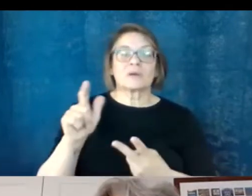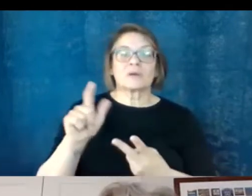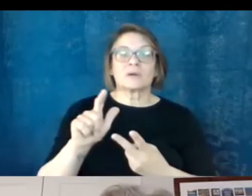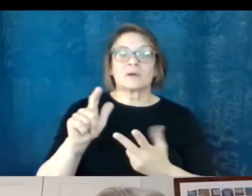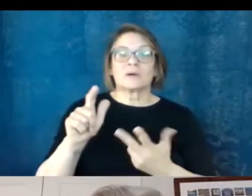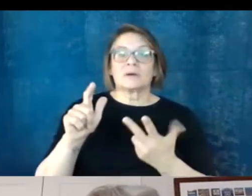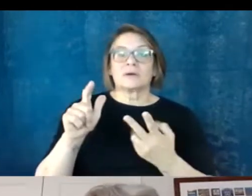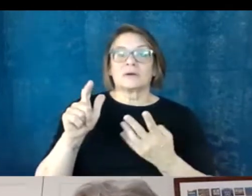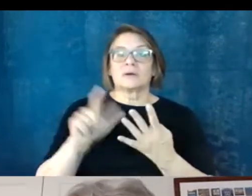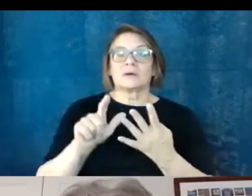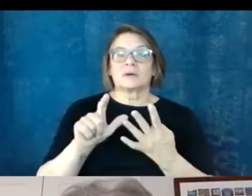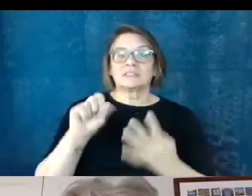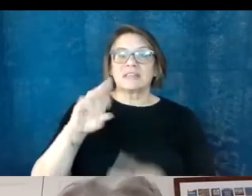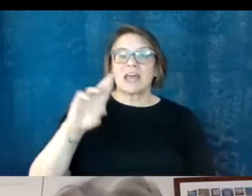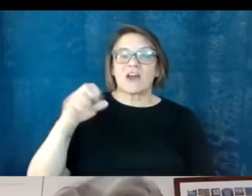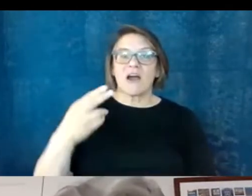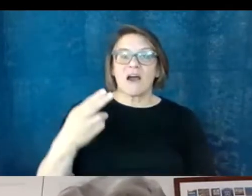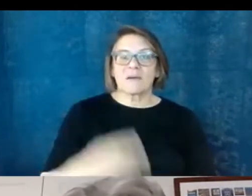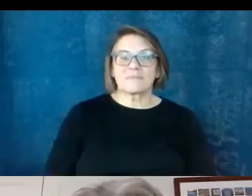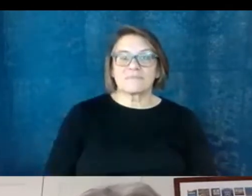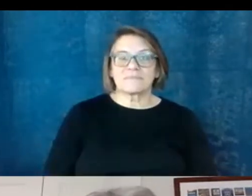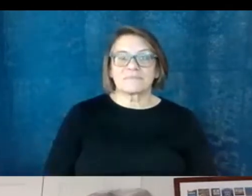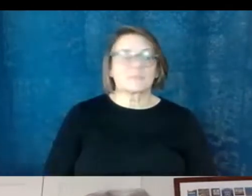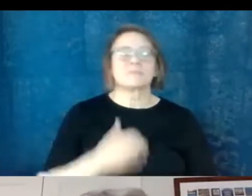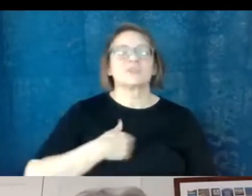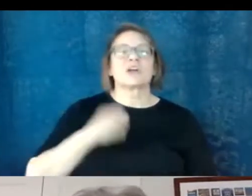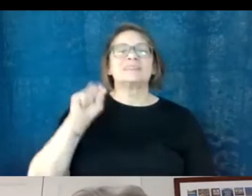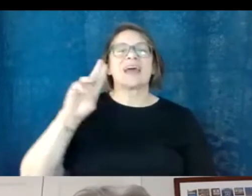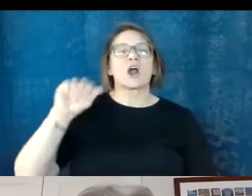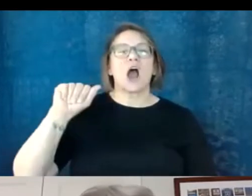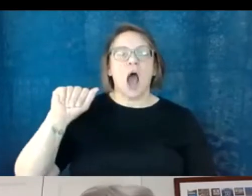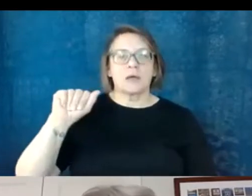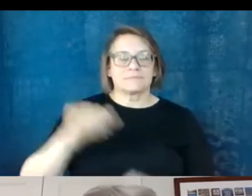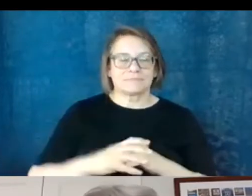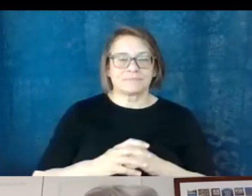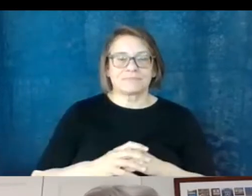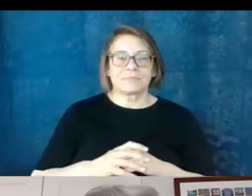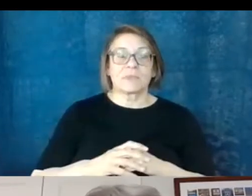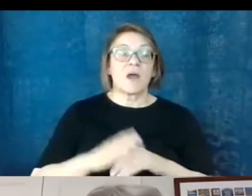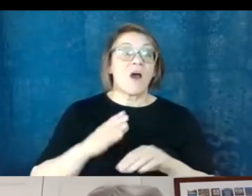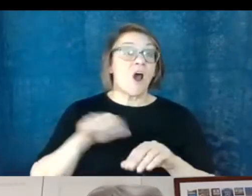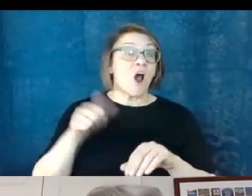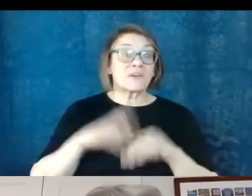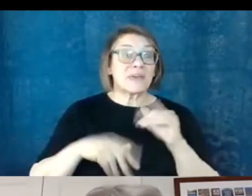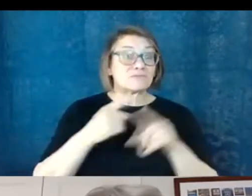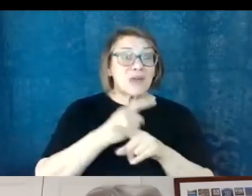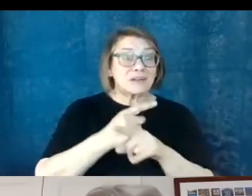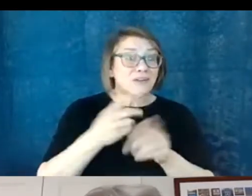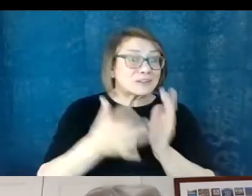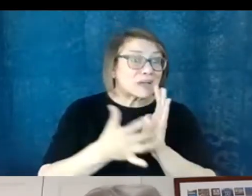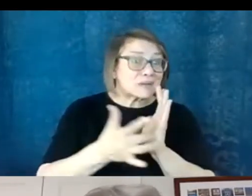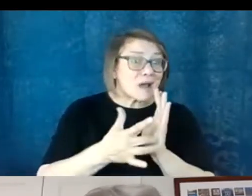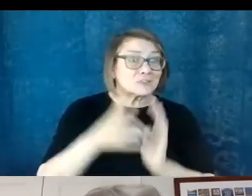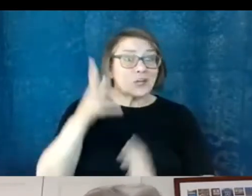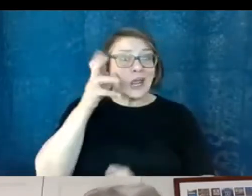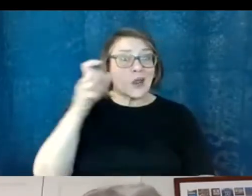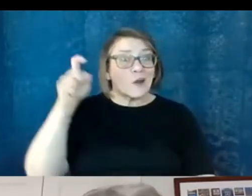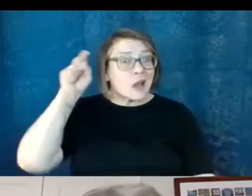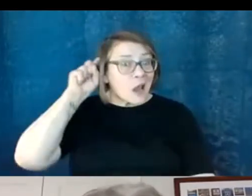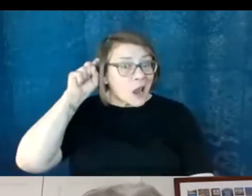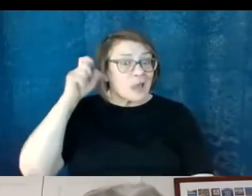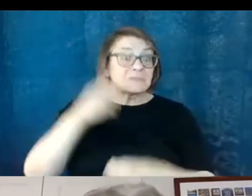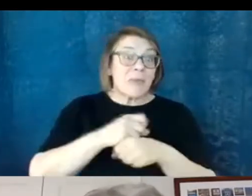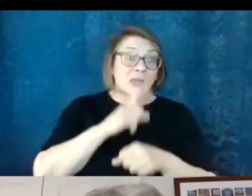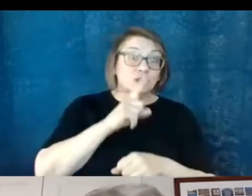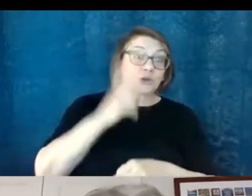Carnevale Fearon. All right, so beyond the regular technology of just like hearing aids, making sure you're seeing an audiologist that